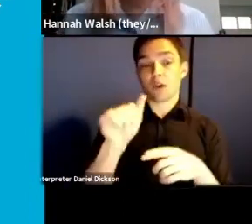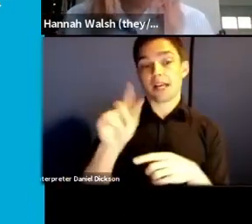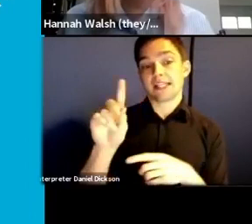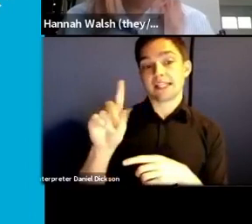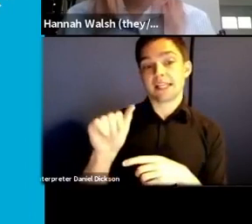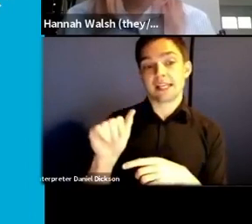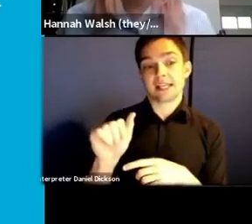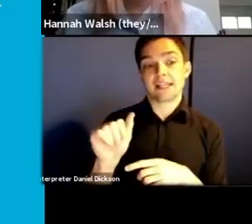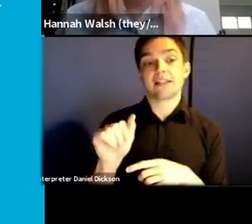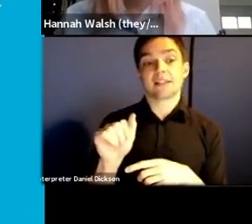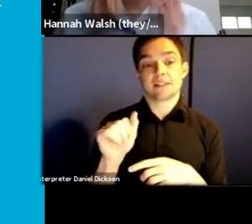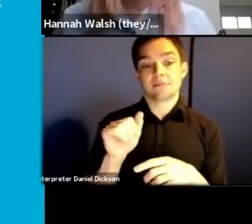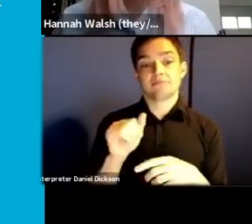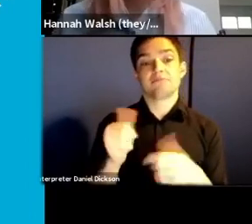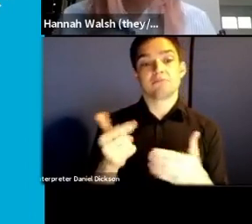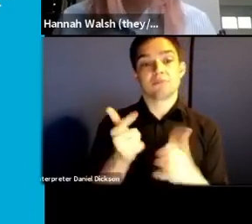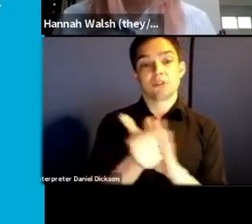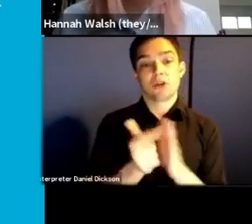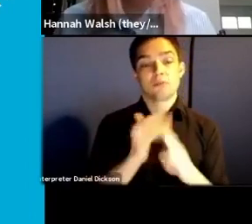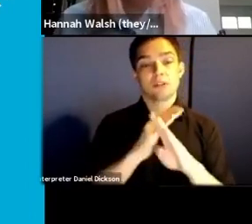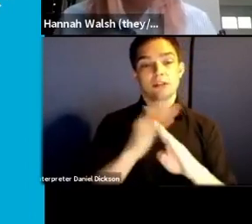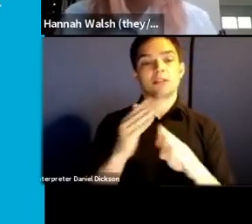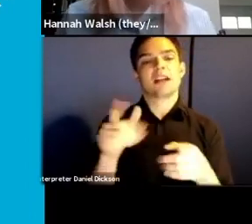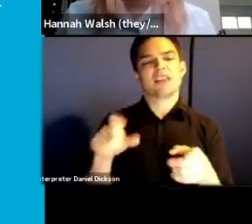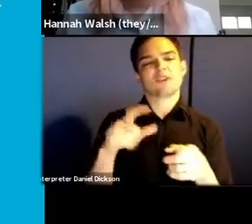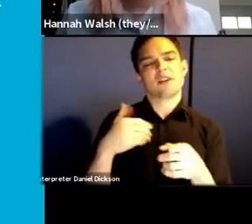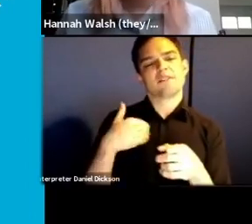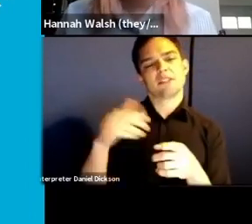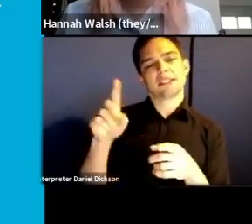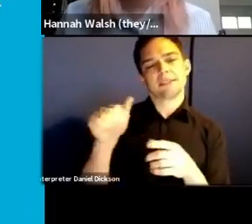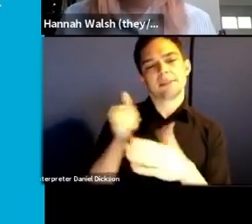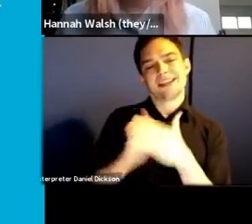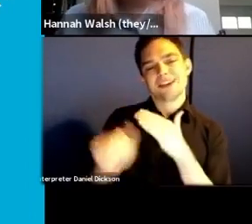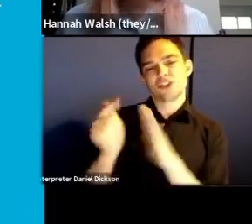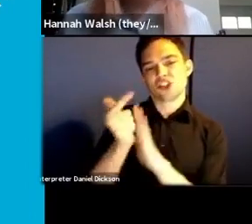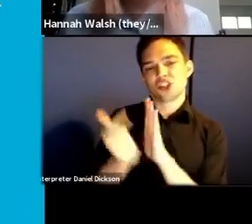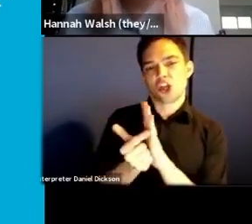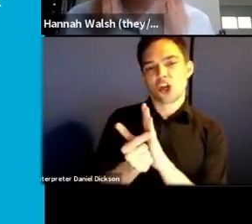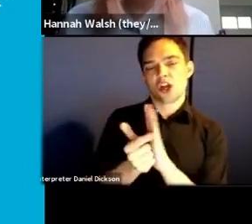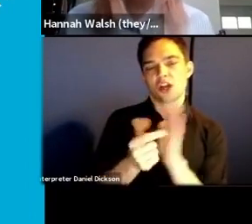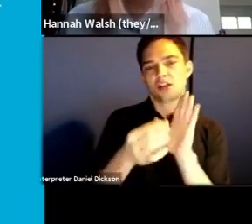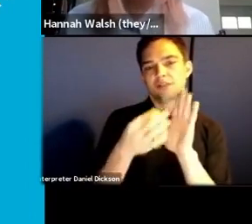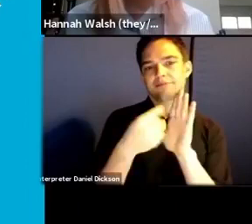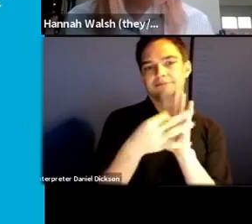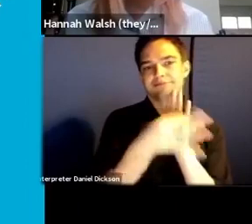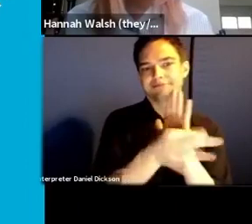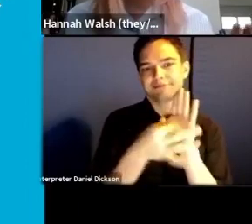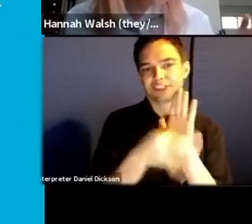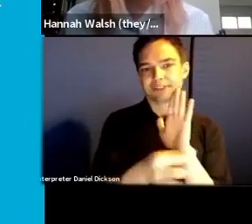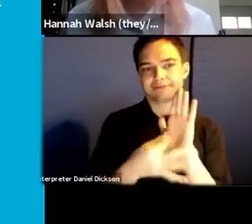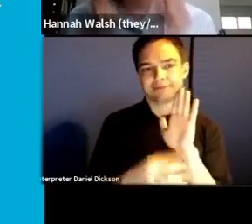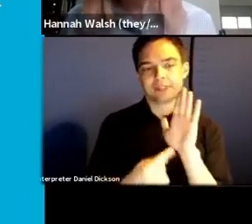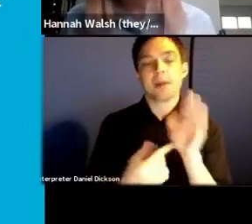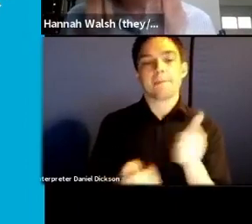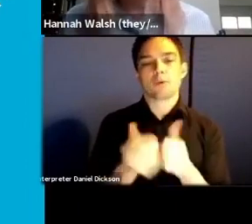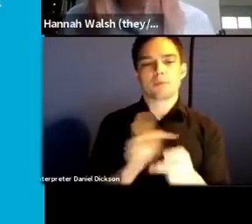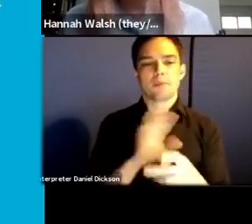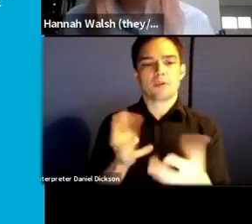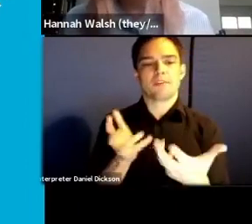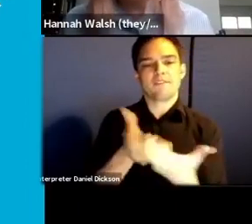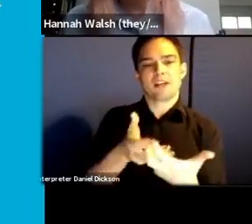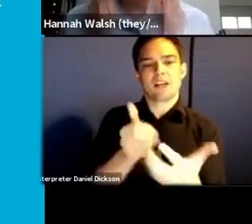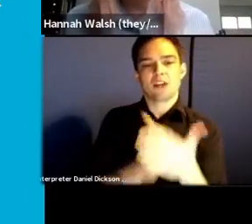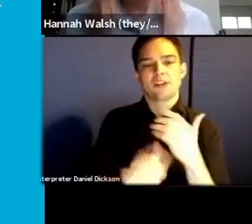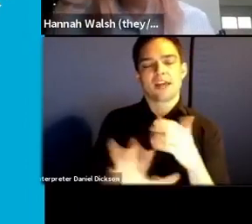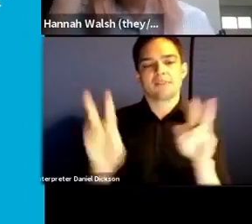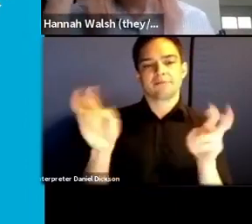provide protection, you have to have a disability under the law. So most people are going to fit into that definition of actual disability